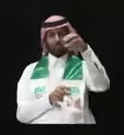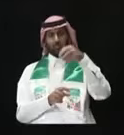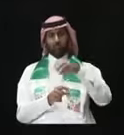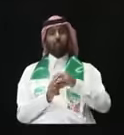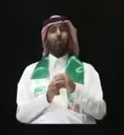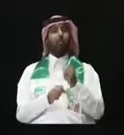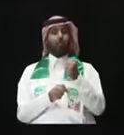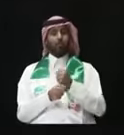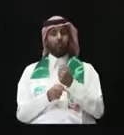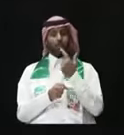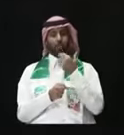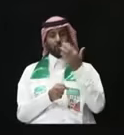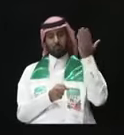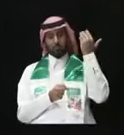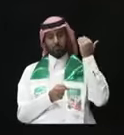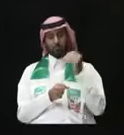tense.